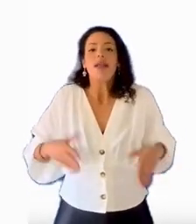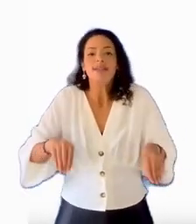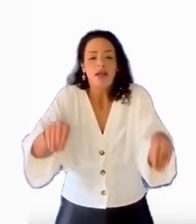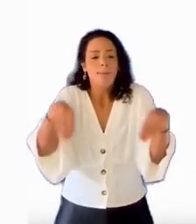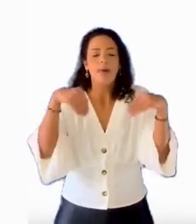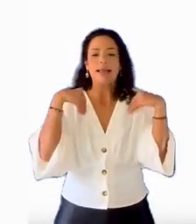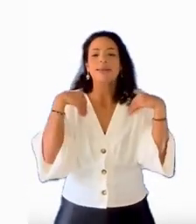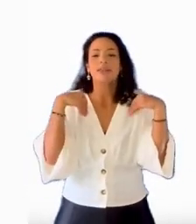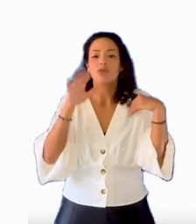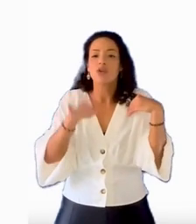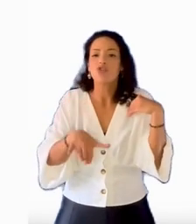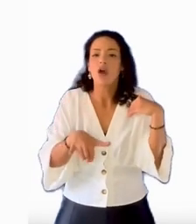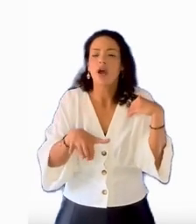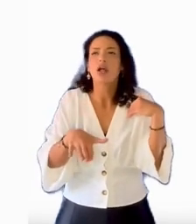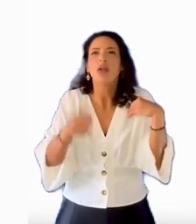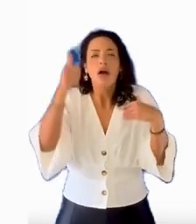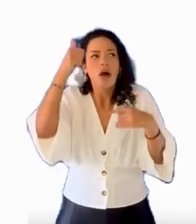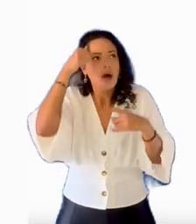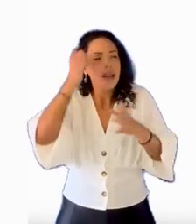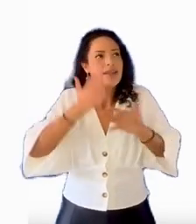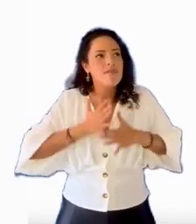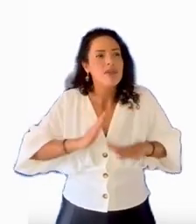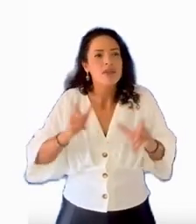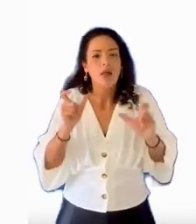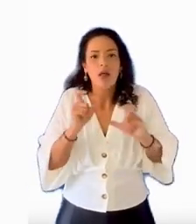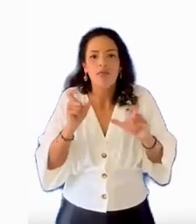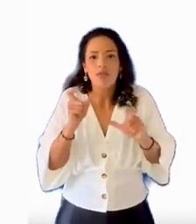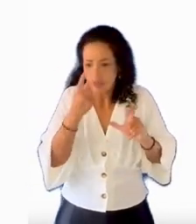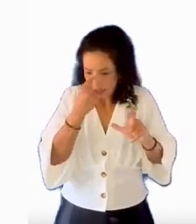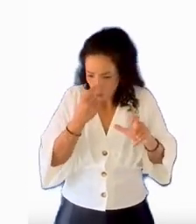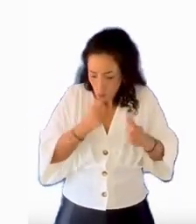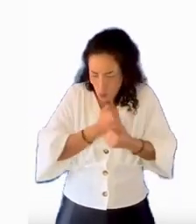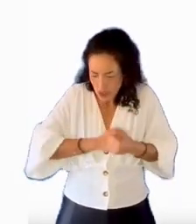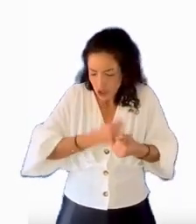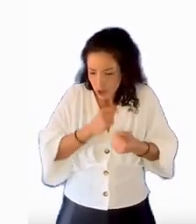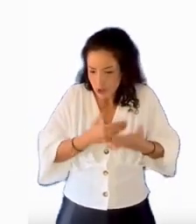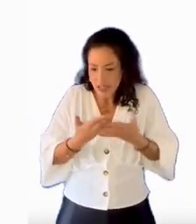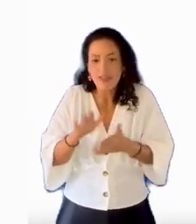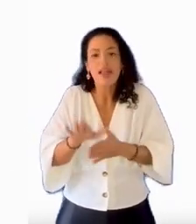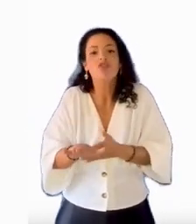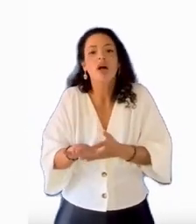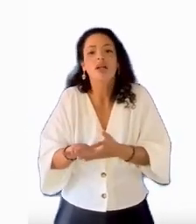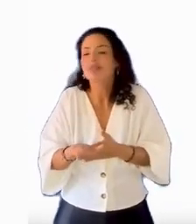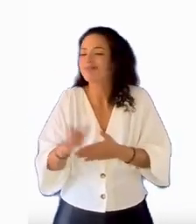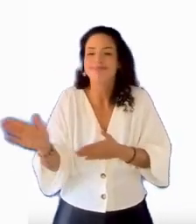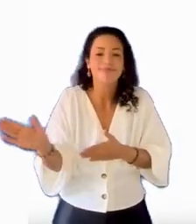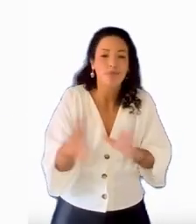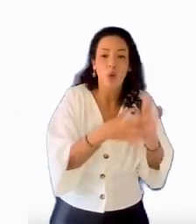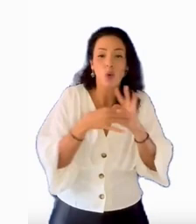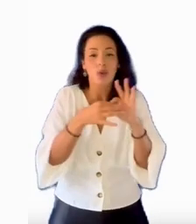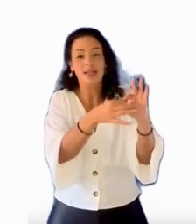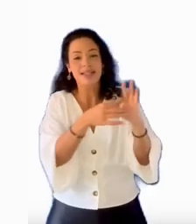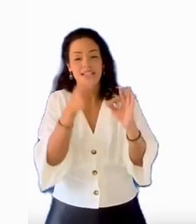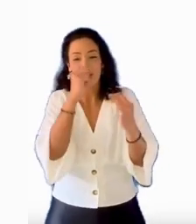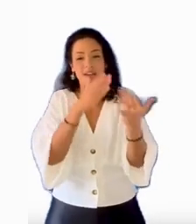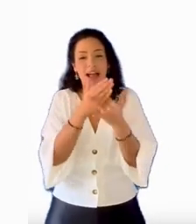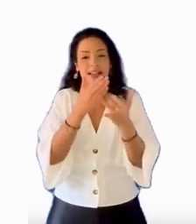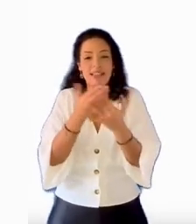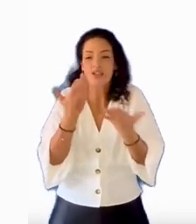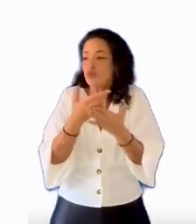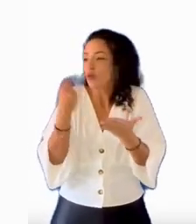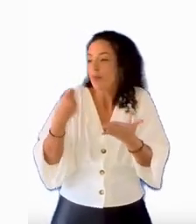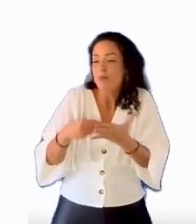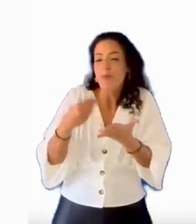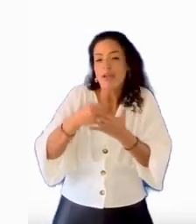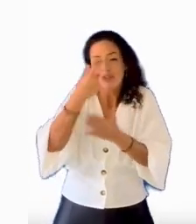was synonymous with the physical comfort that they wished they could have given them. Of course, not all organisations will have access to financial means